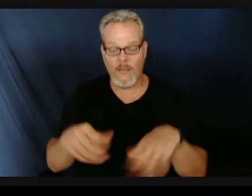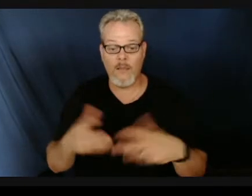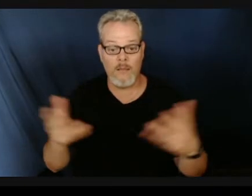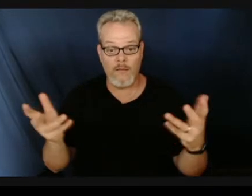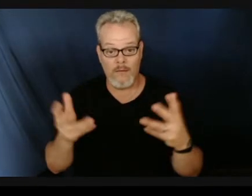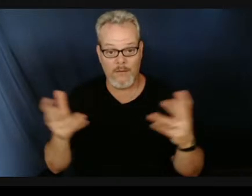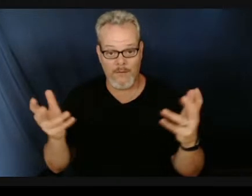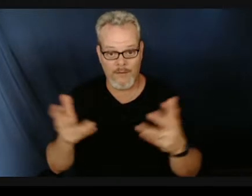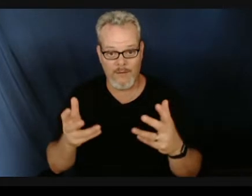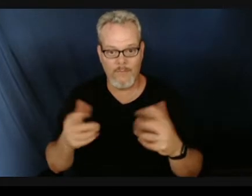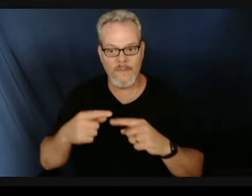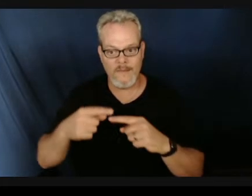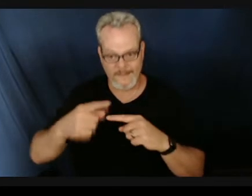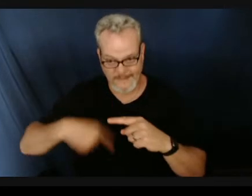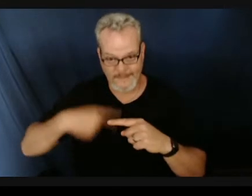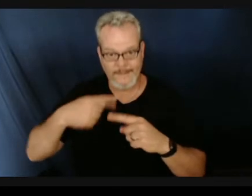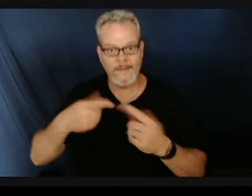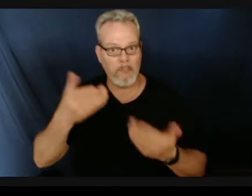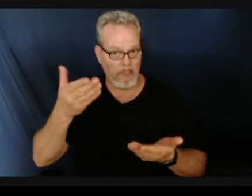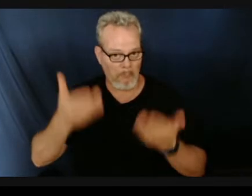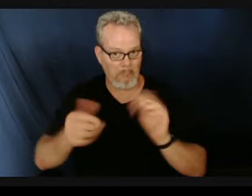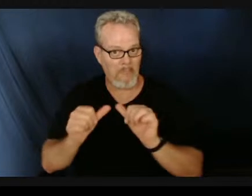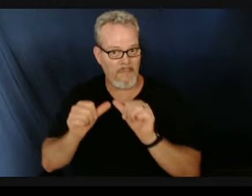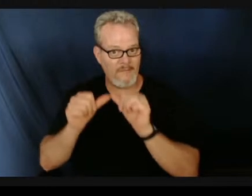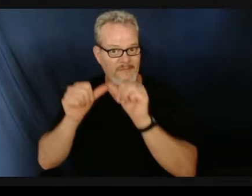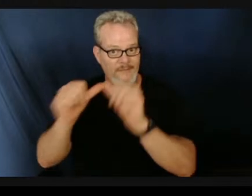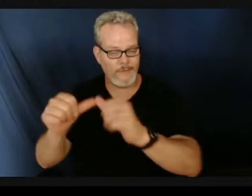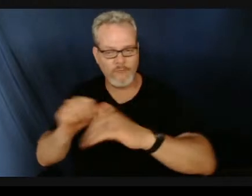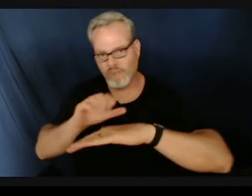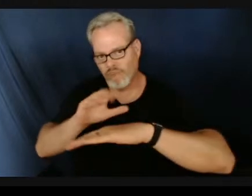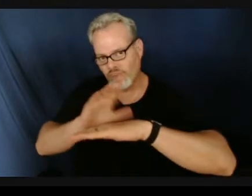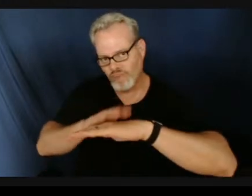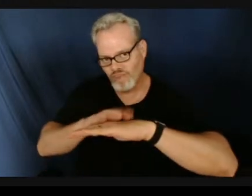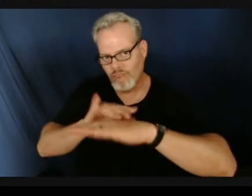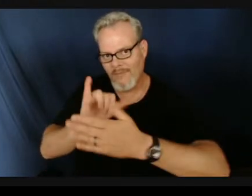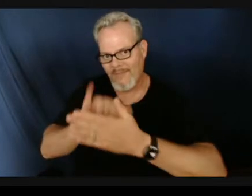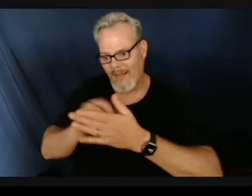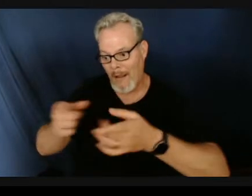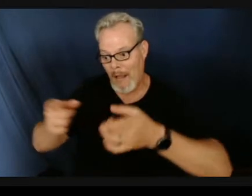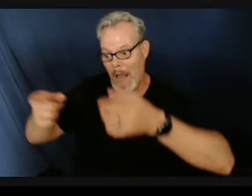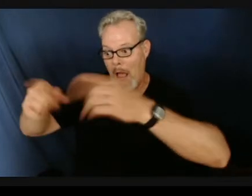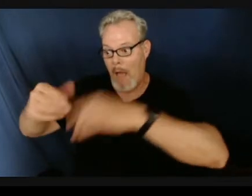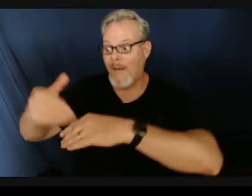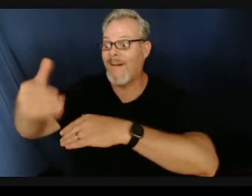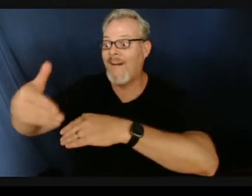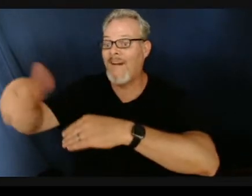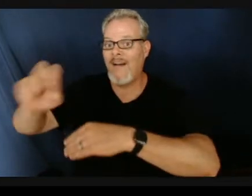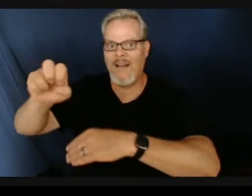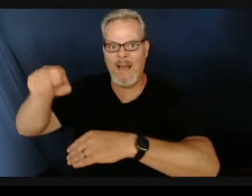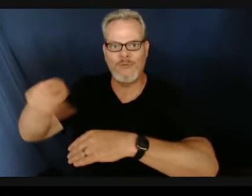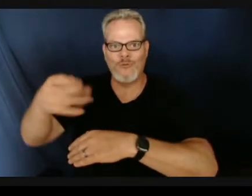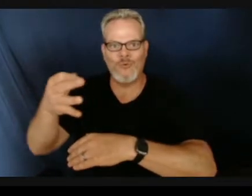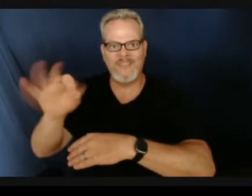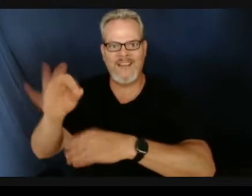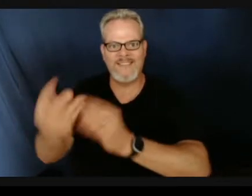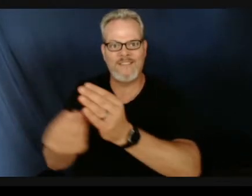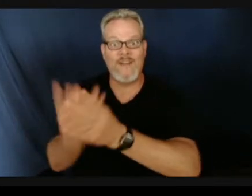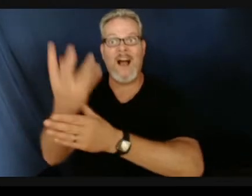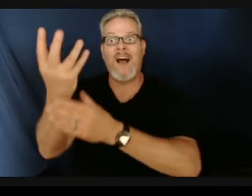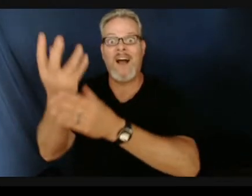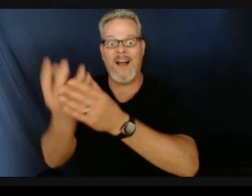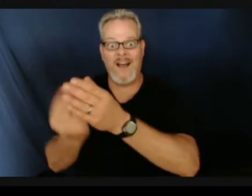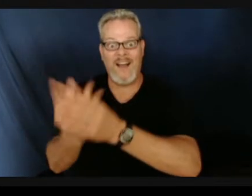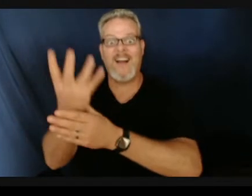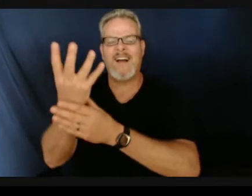the cycles may continue as precursory behavior to the episode 19 main fountaining. So it seems a little